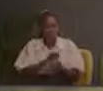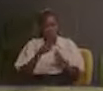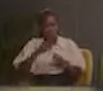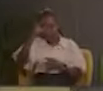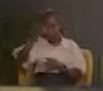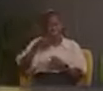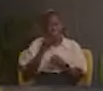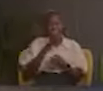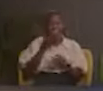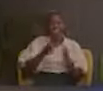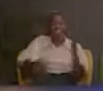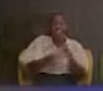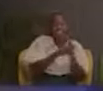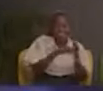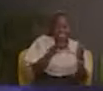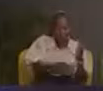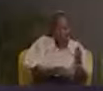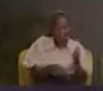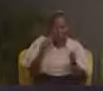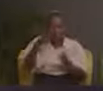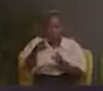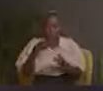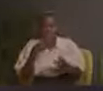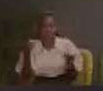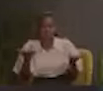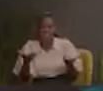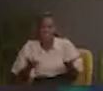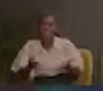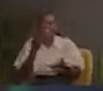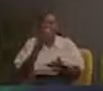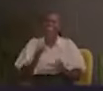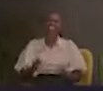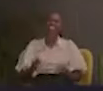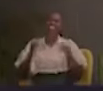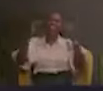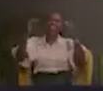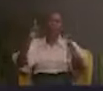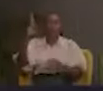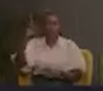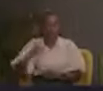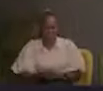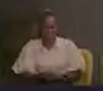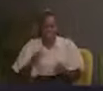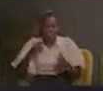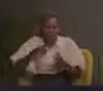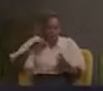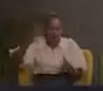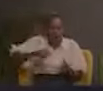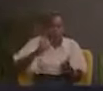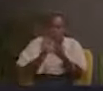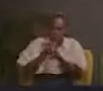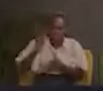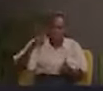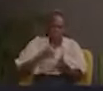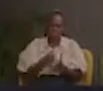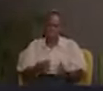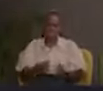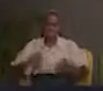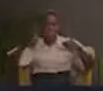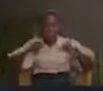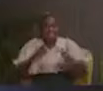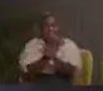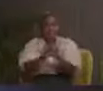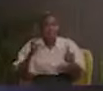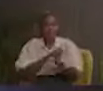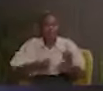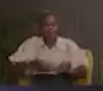is a casting down, for you, you will say there is a lifting up. It's a consciousness. You must believe it. Let the redeemed of